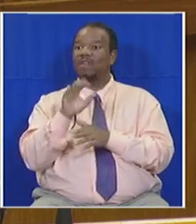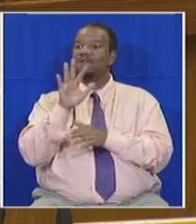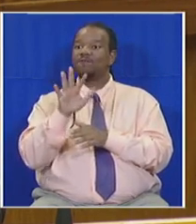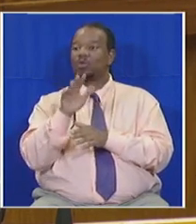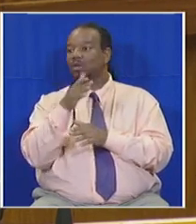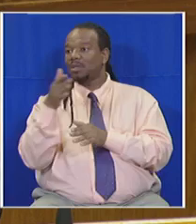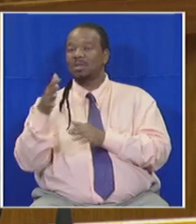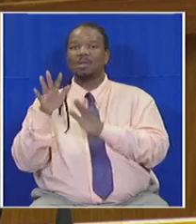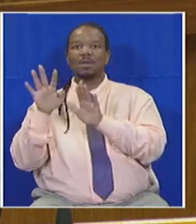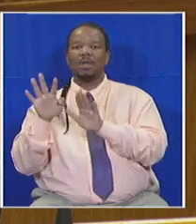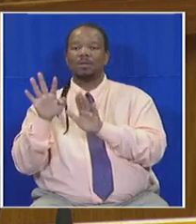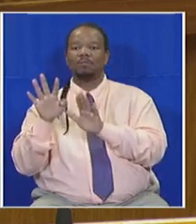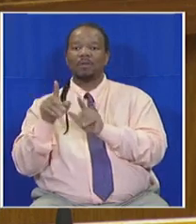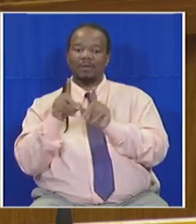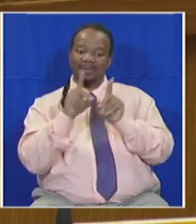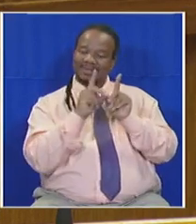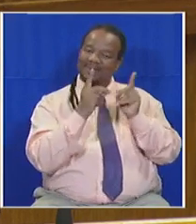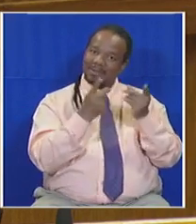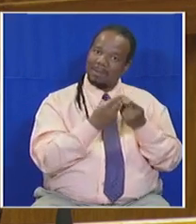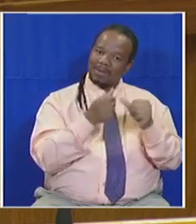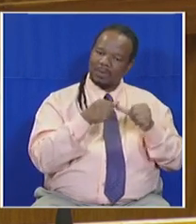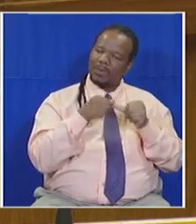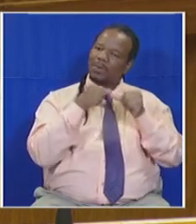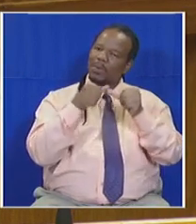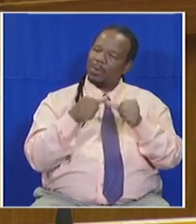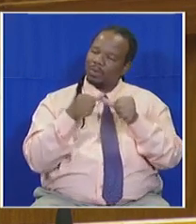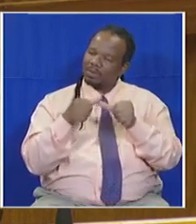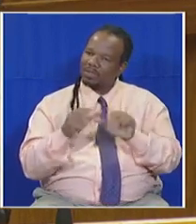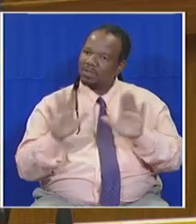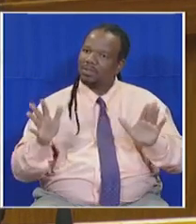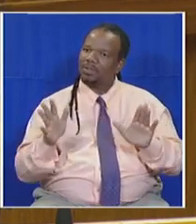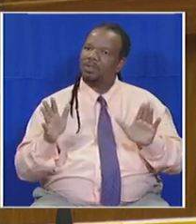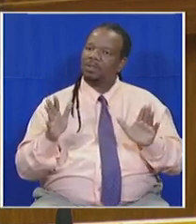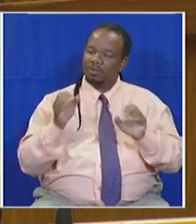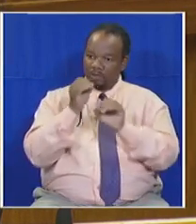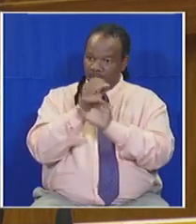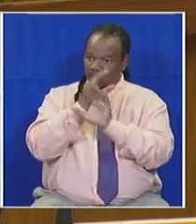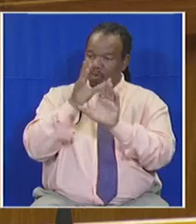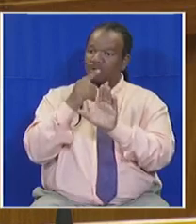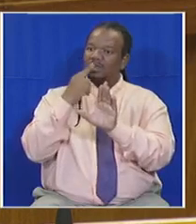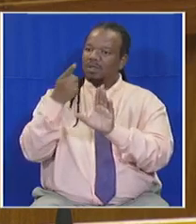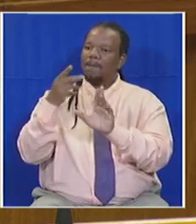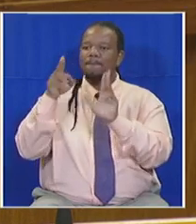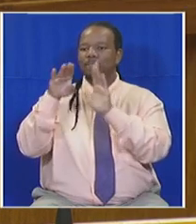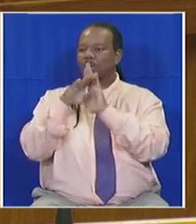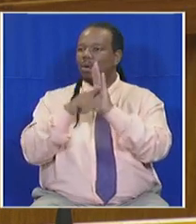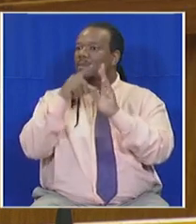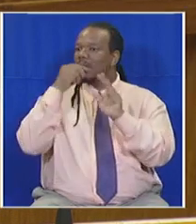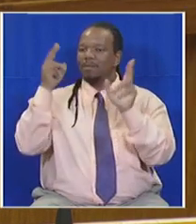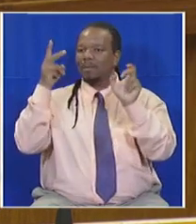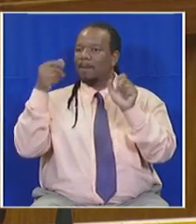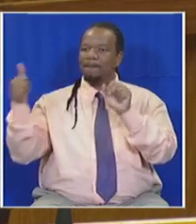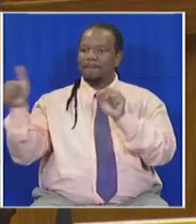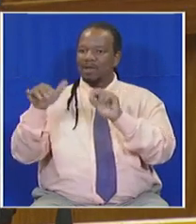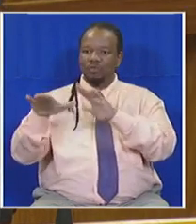2014-2019. The department continue to focus on the implementation of the back to basis program over the